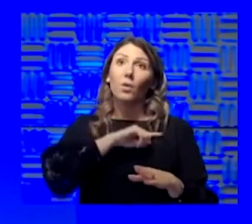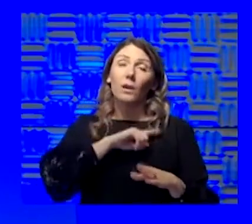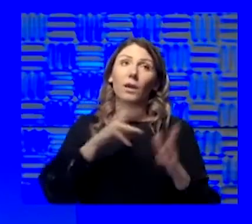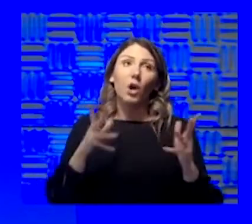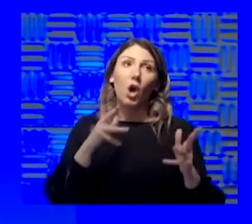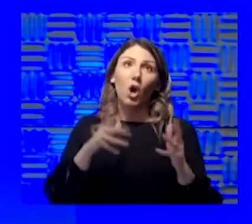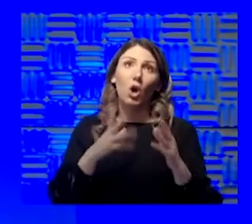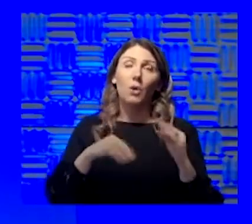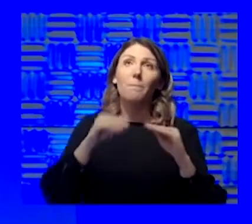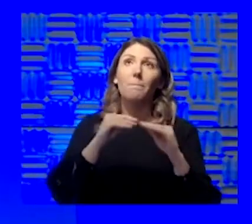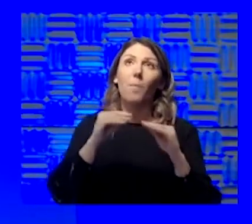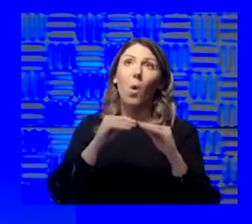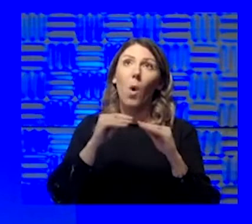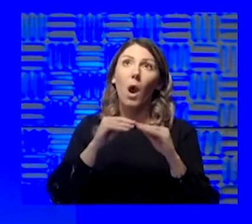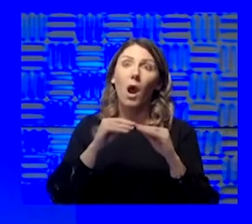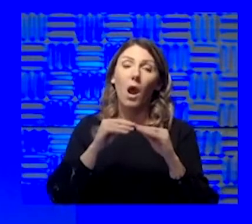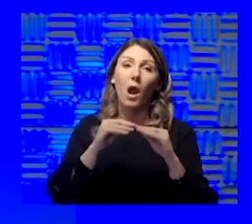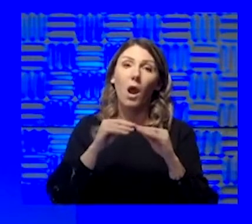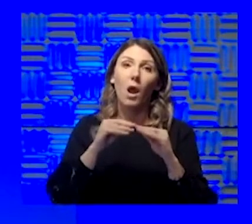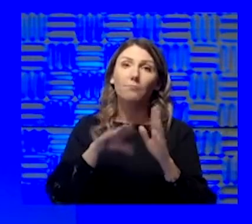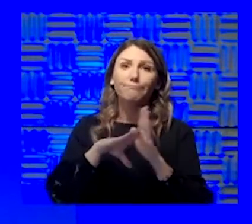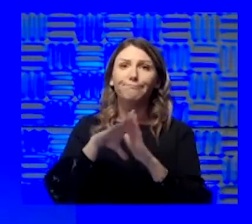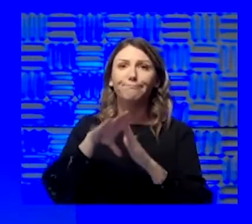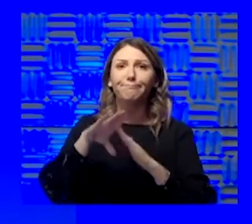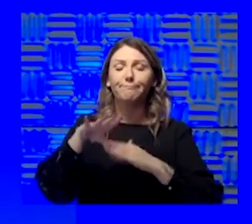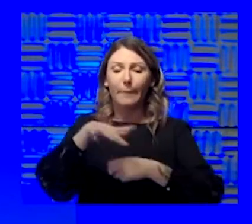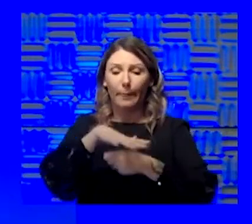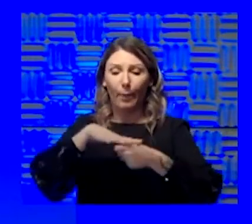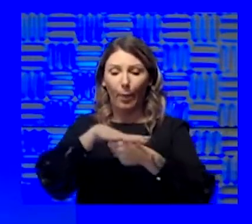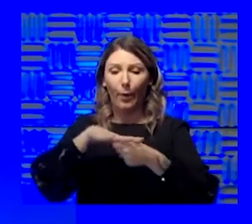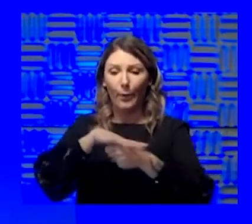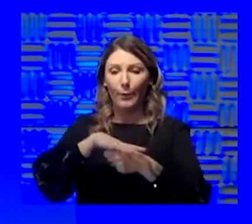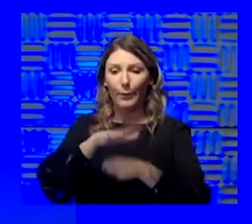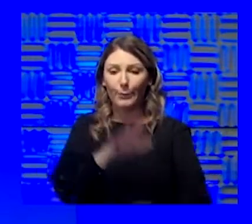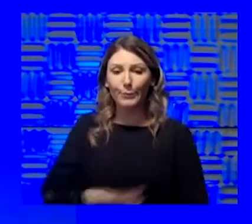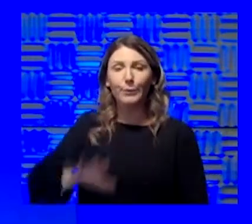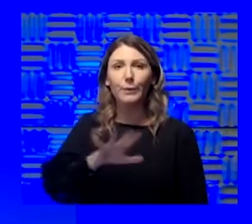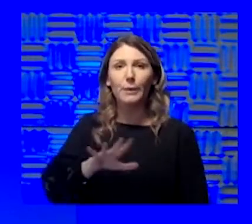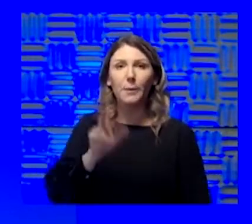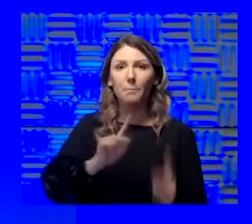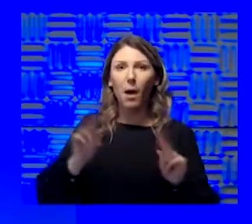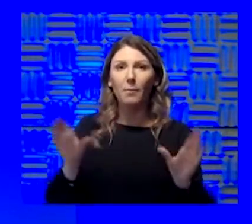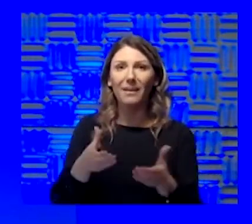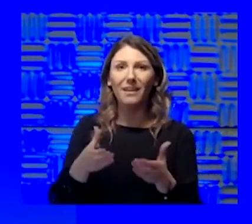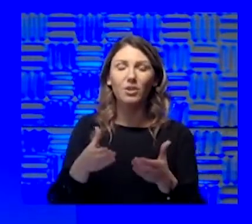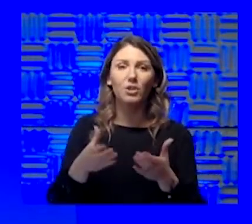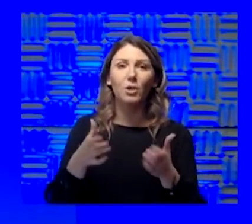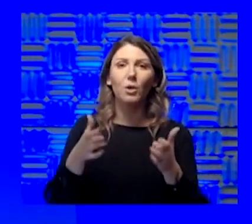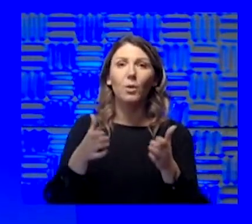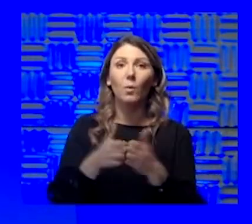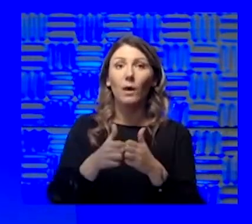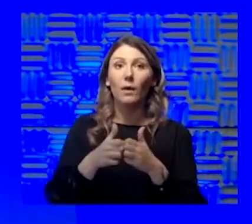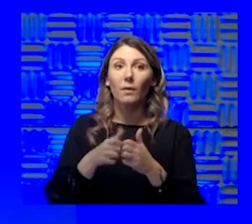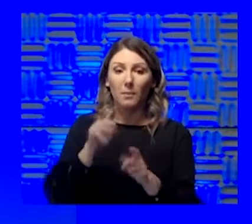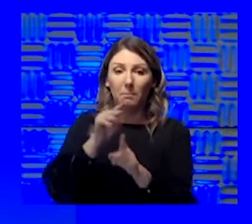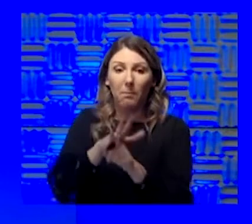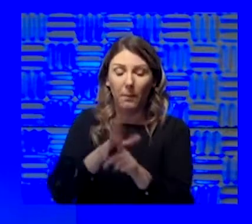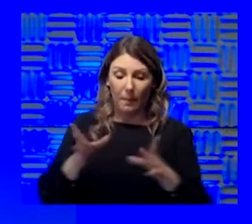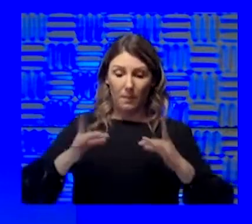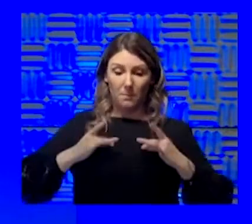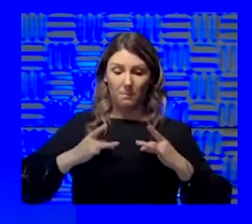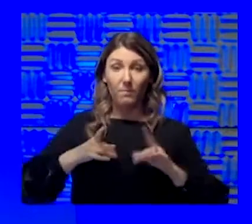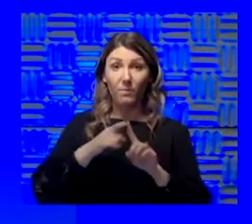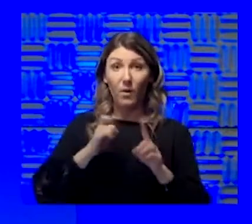ascent of the local or regional population as far as coming into contact with the virus, getting ill